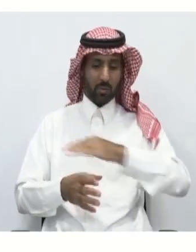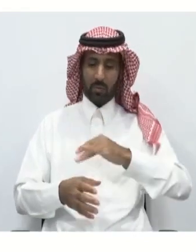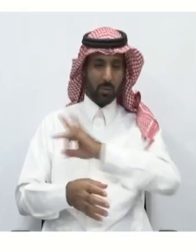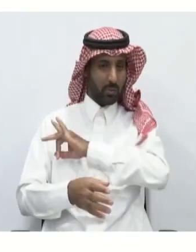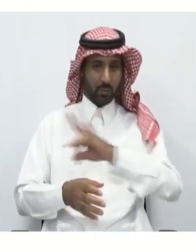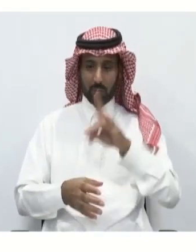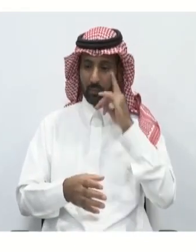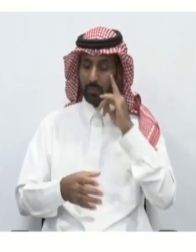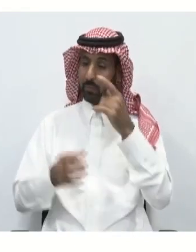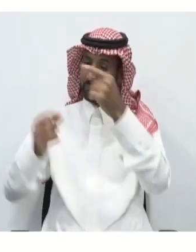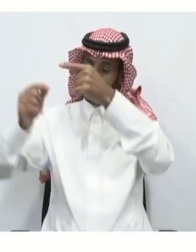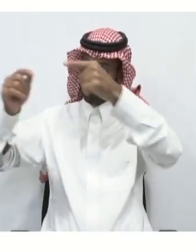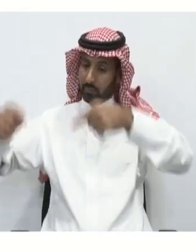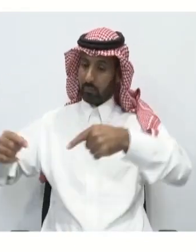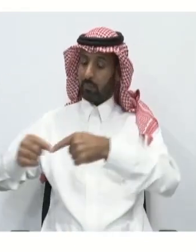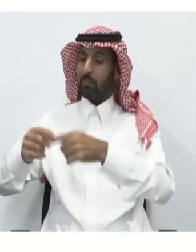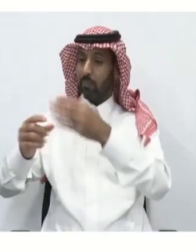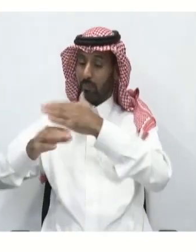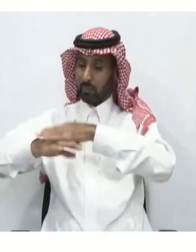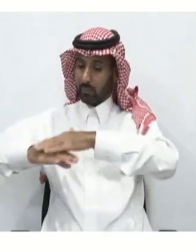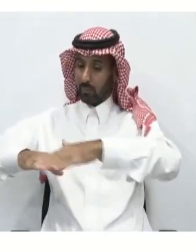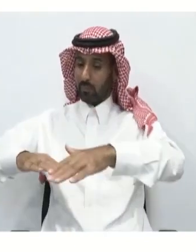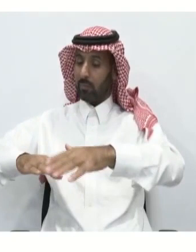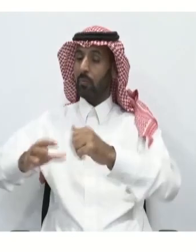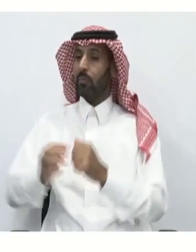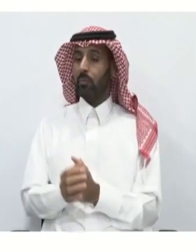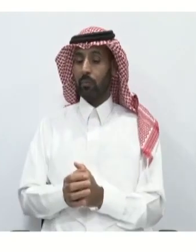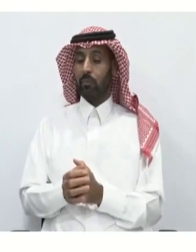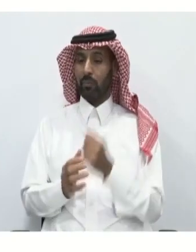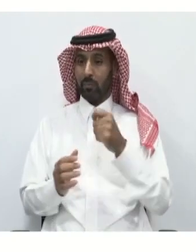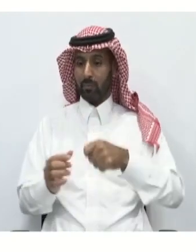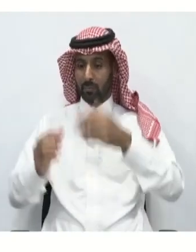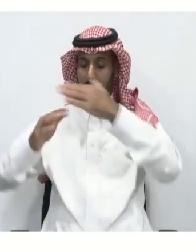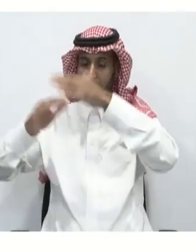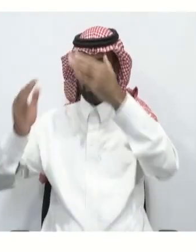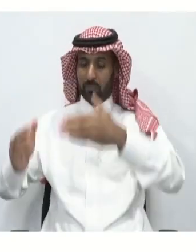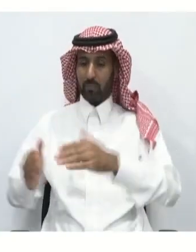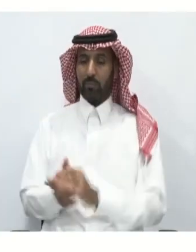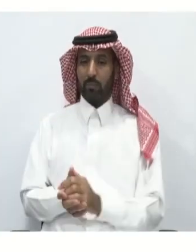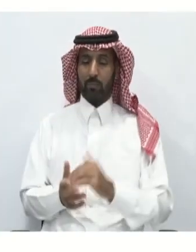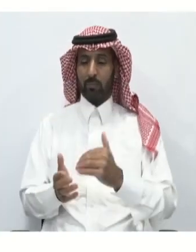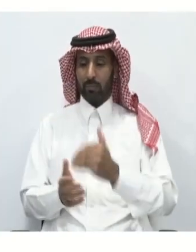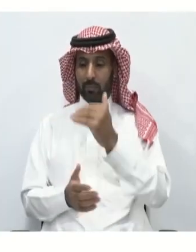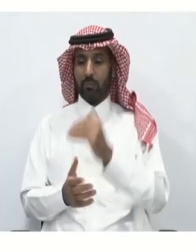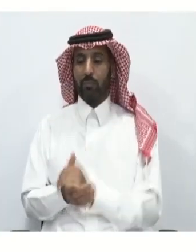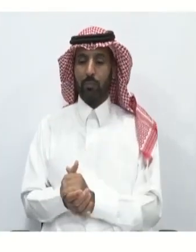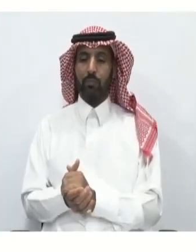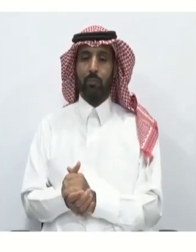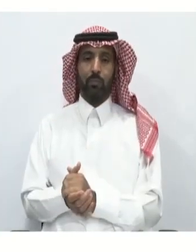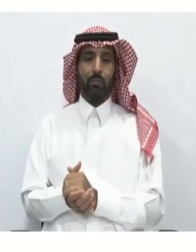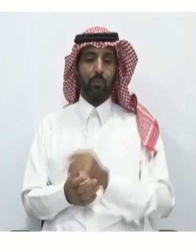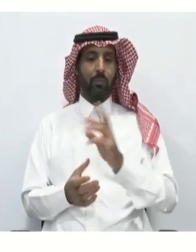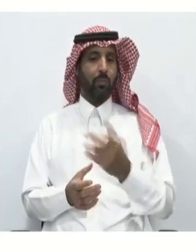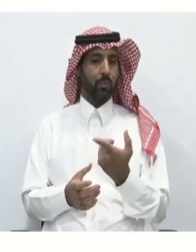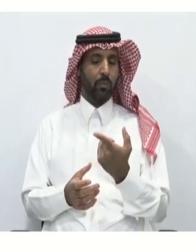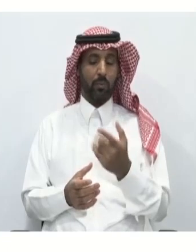hand on raised platforms, so they are a little bit high. The second question, what are two of